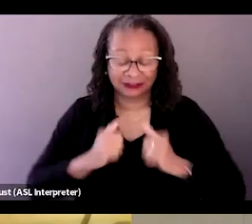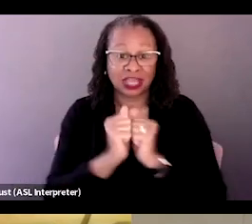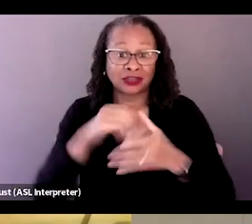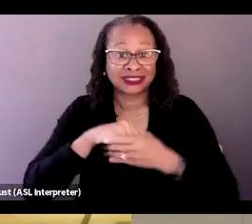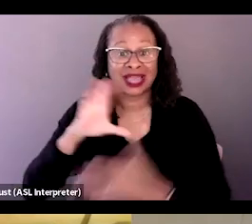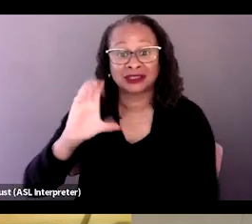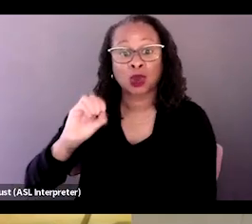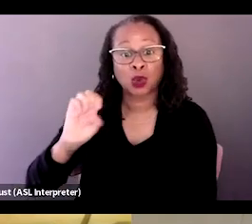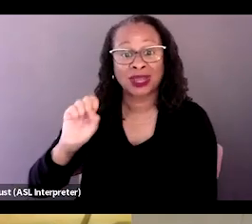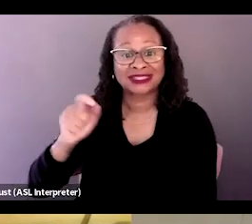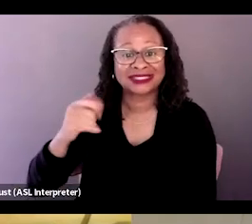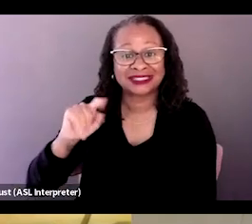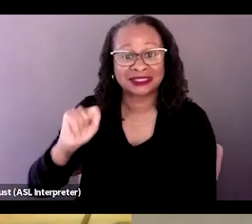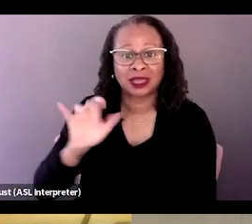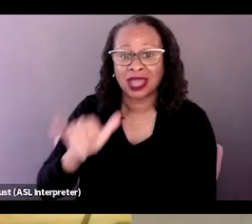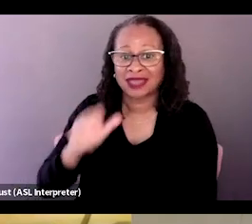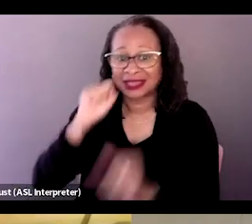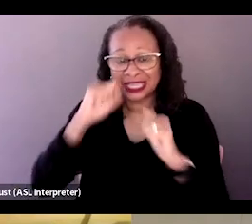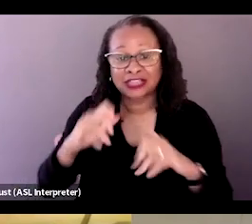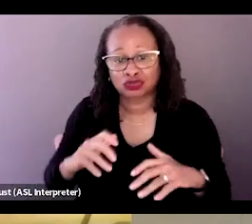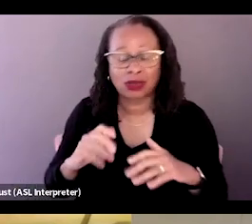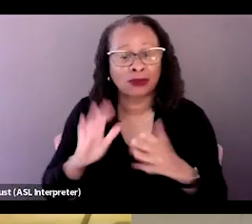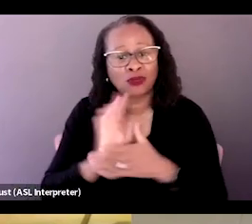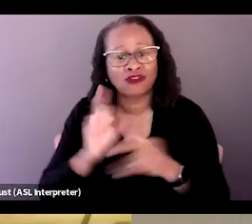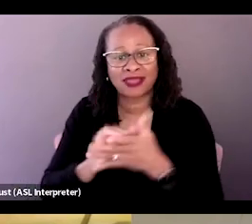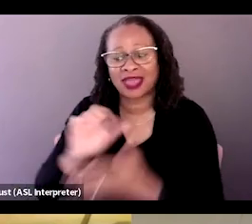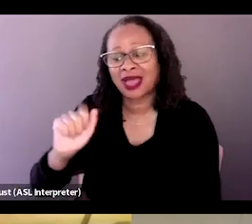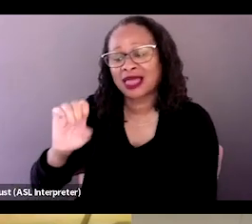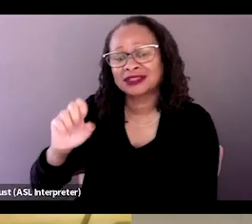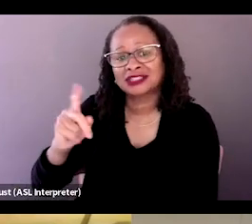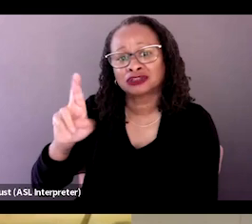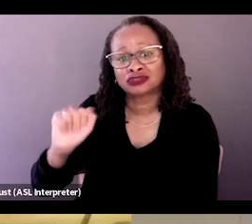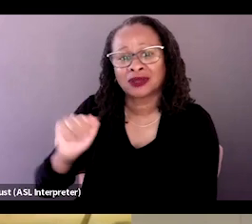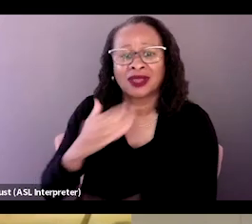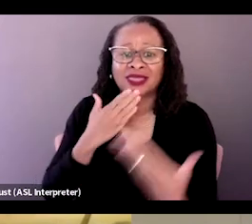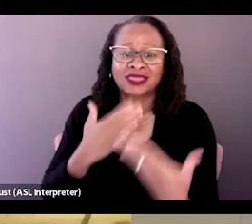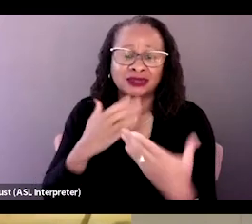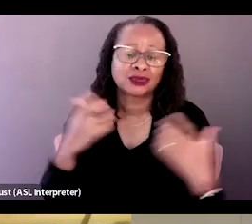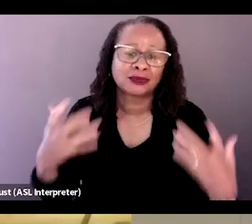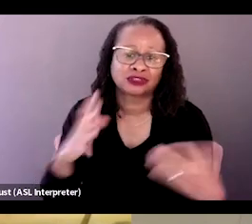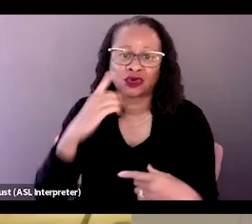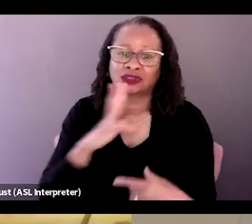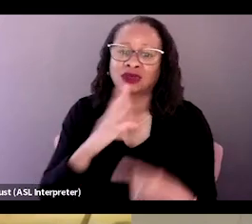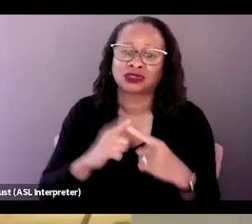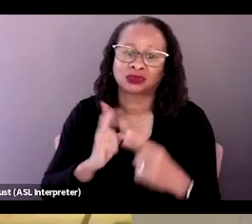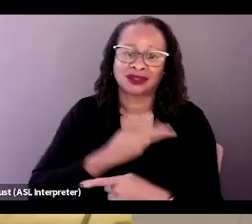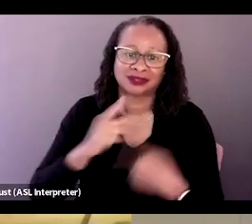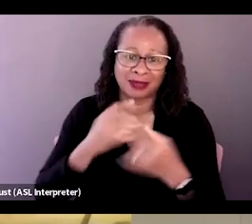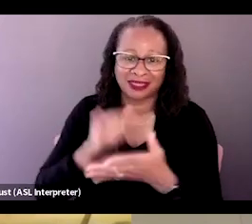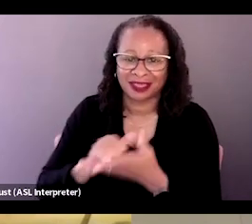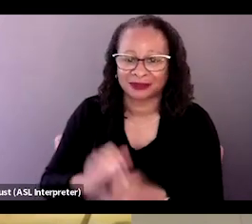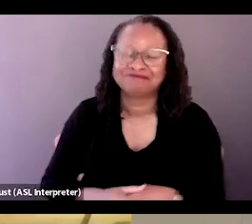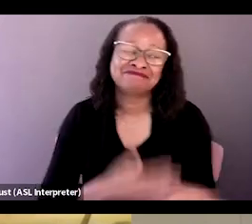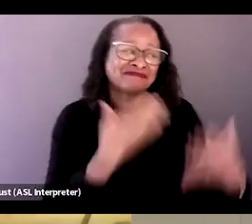it's an incredible movie about that, Alessandra. And I thank you very much for talking to us about it. Thank you very